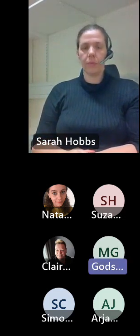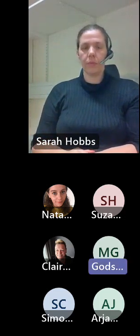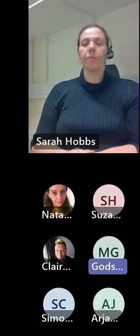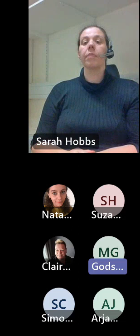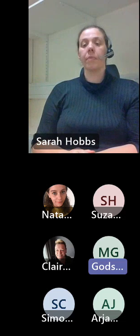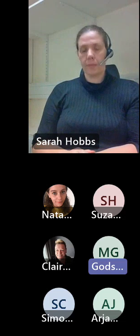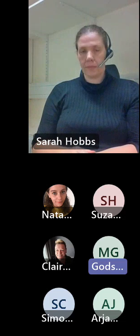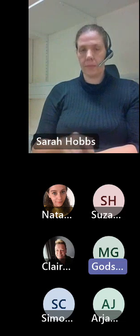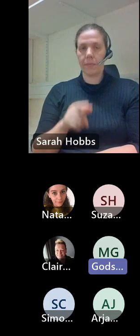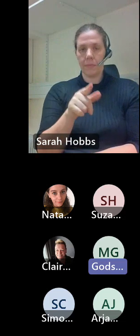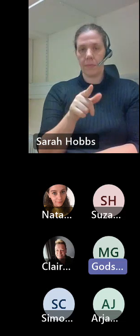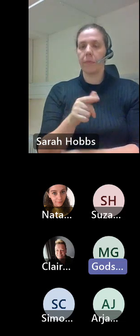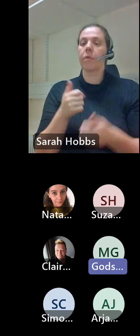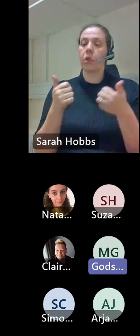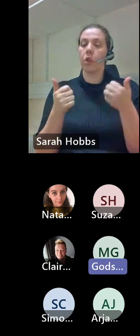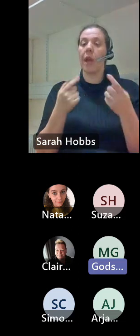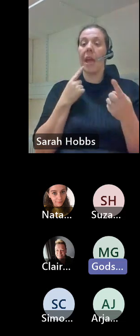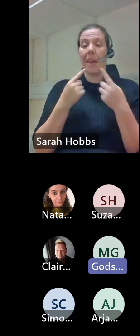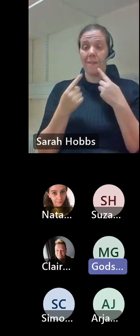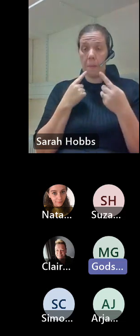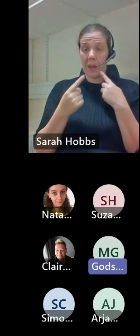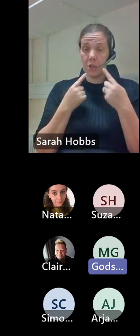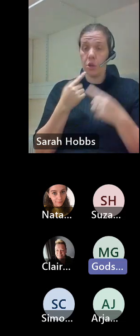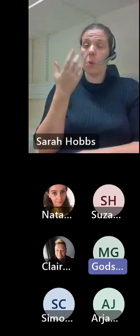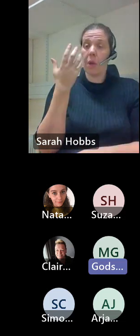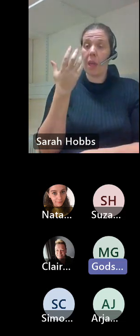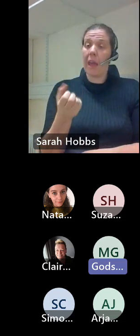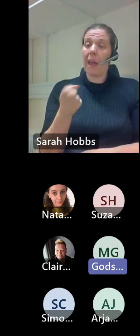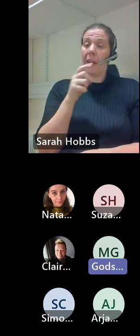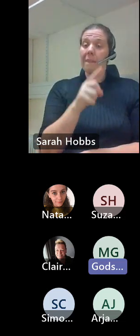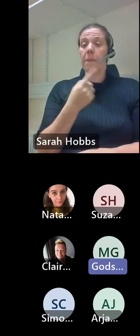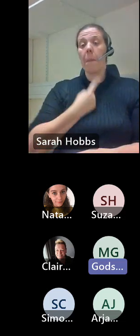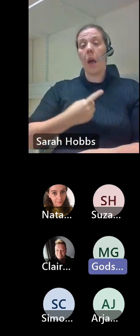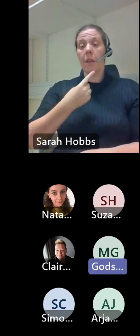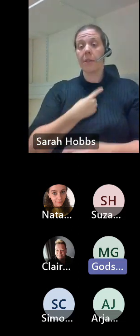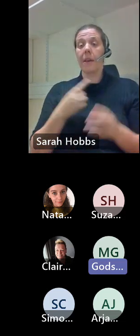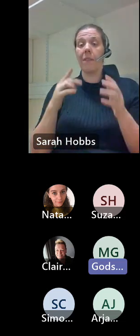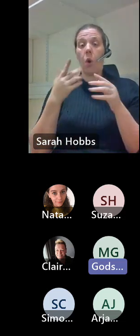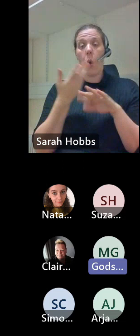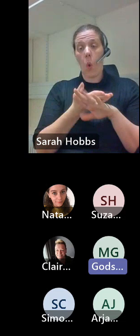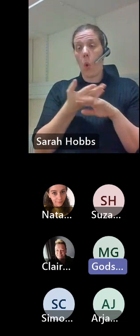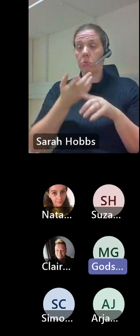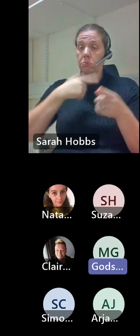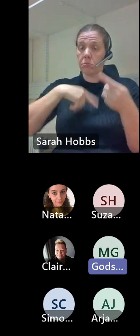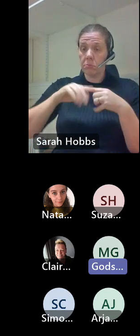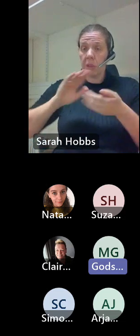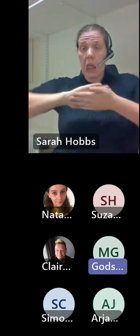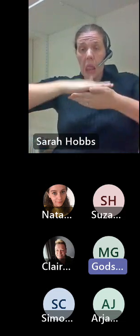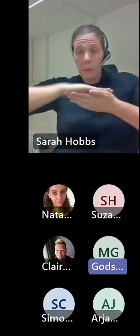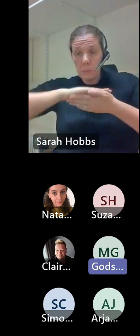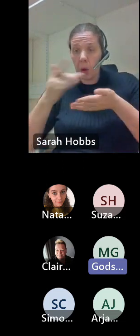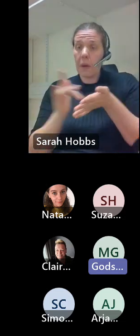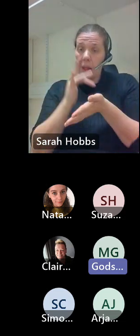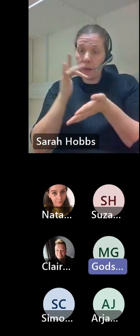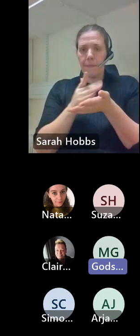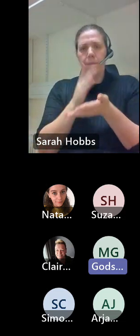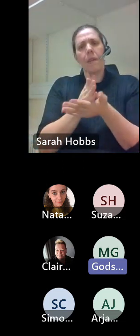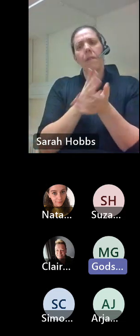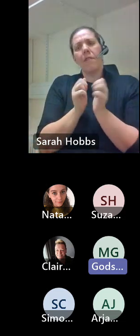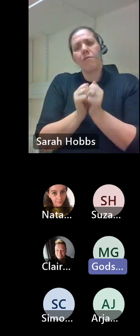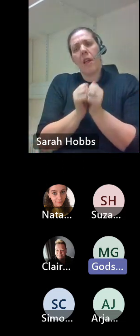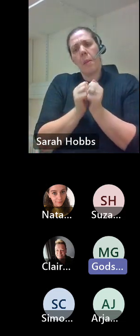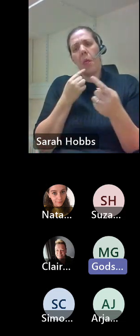Thank you. Okay, the information that we have about ourselves on our devices is really valuable. It's valuable to us, but